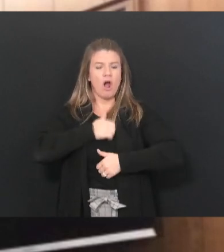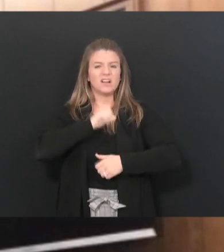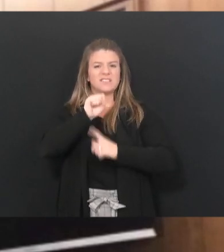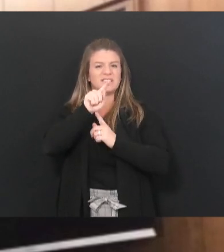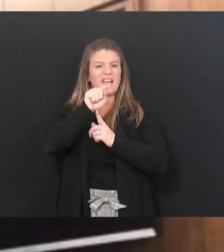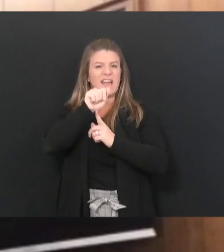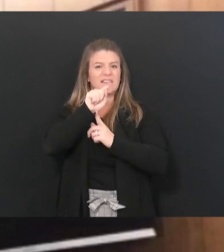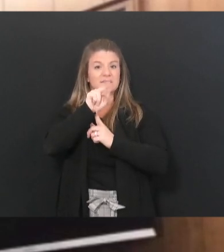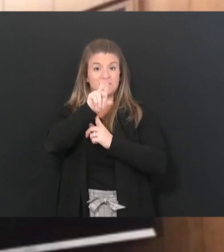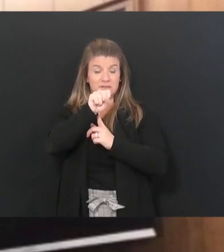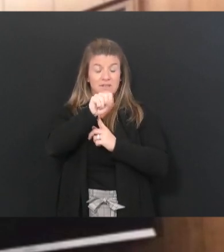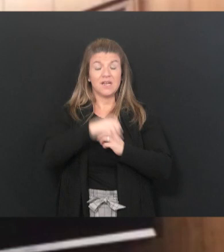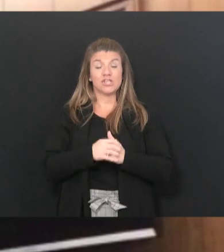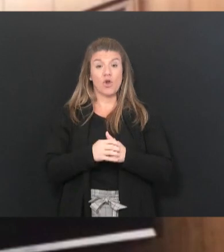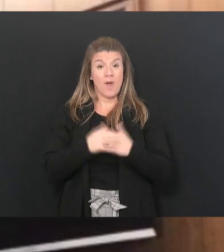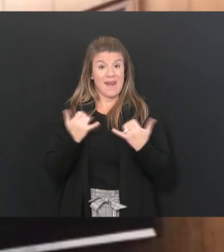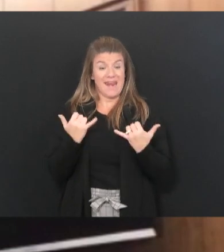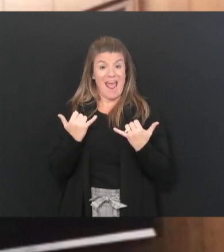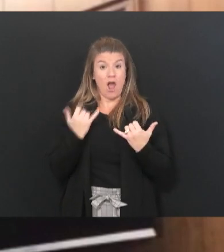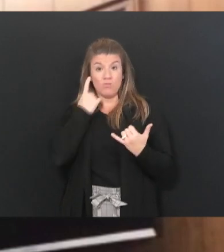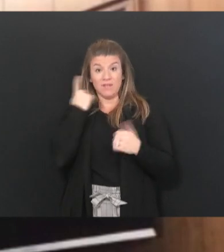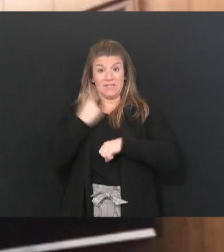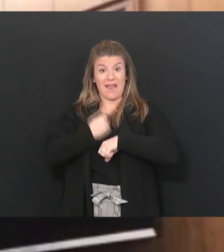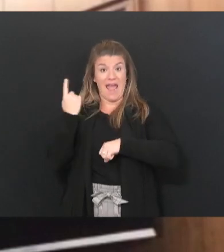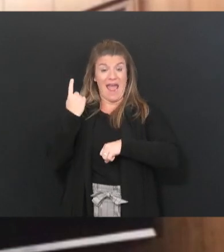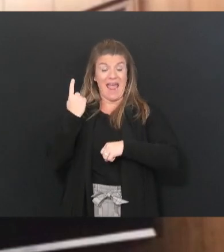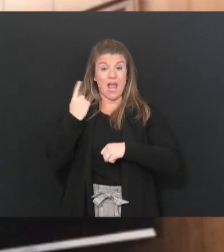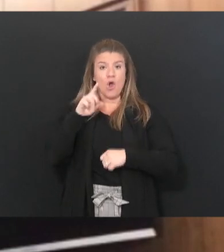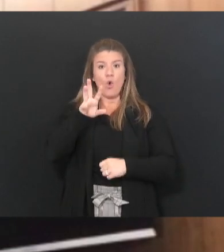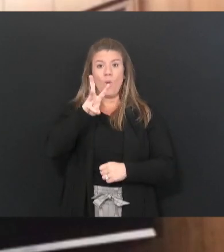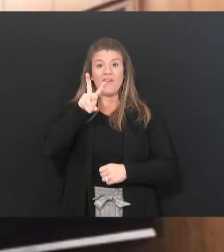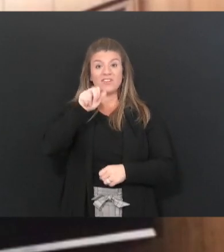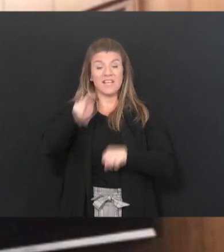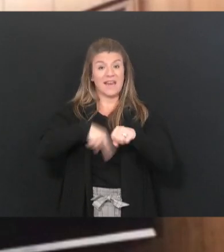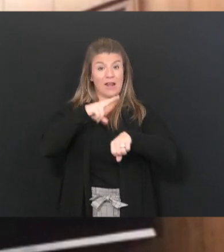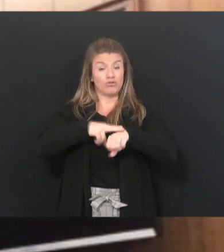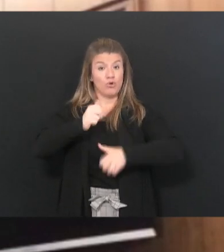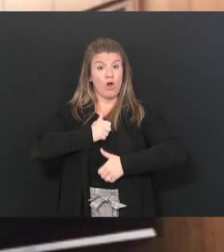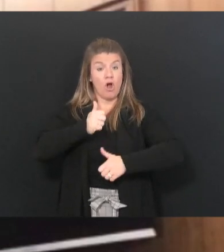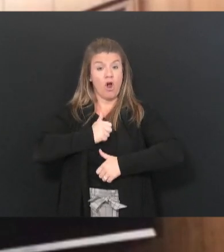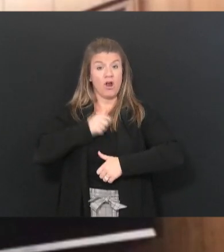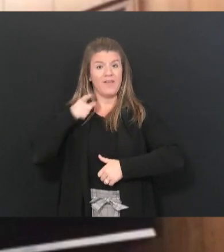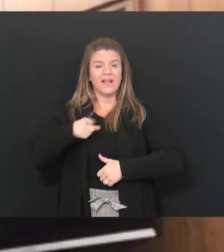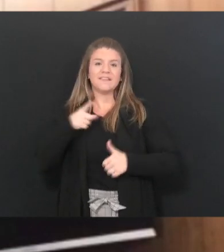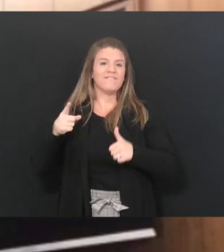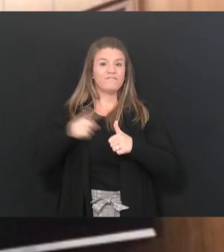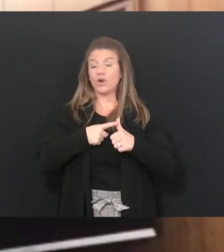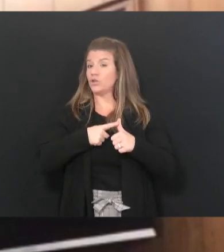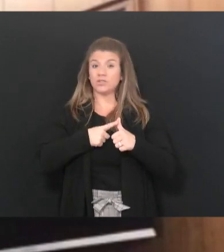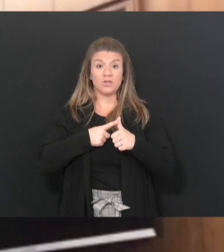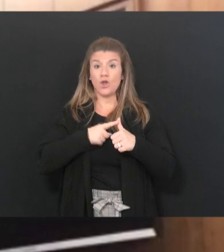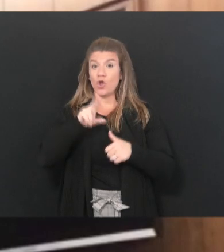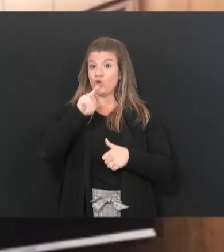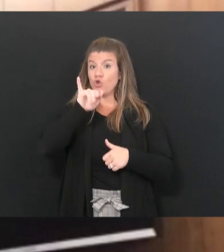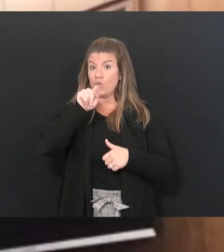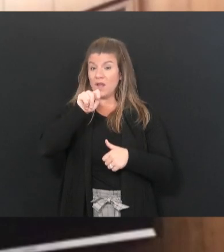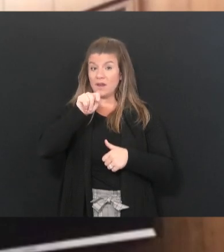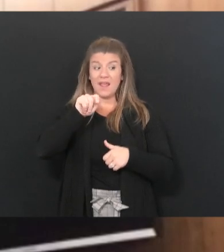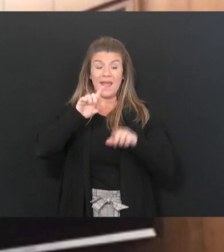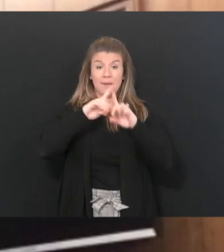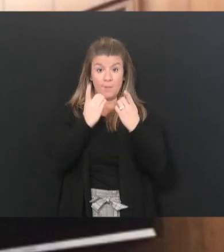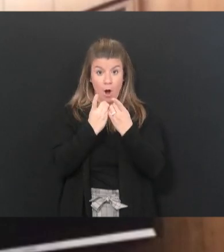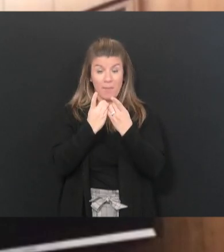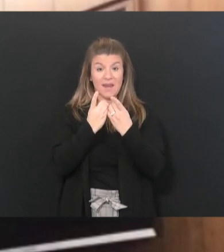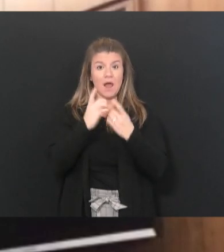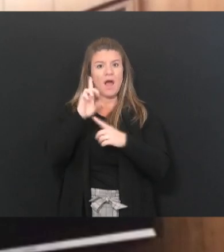highlights over the last 24 hours. The West Virginia National Guard is the first unit in the Department of Defense to